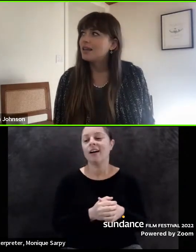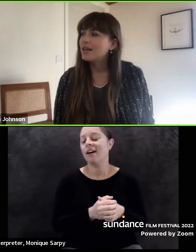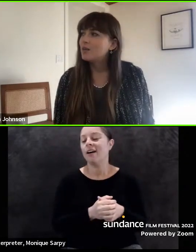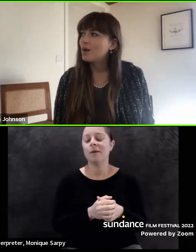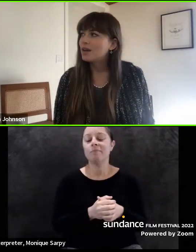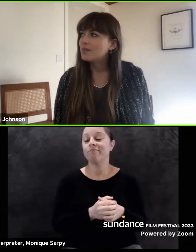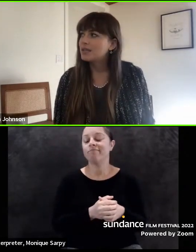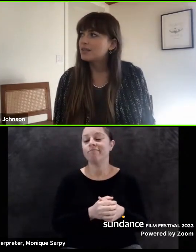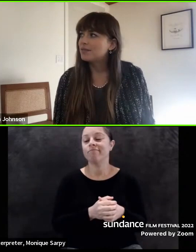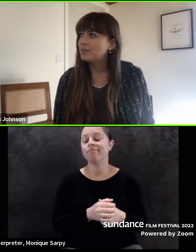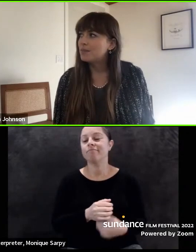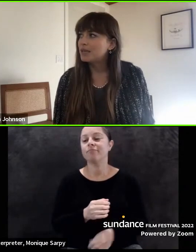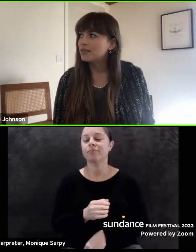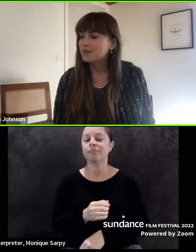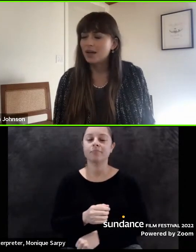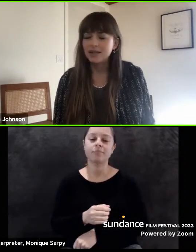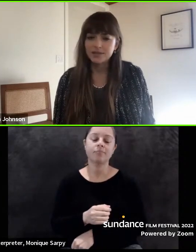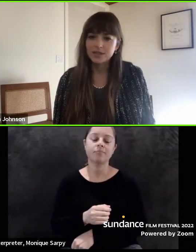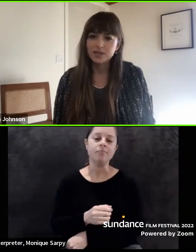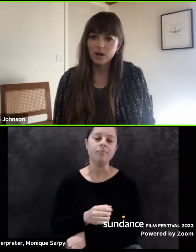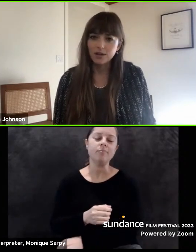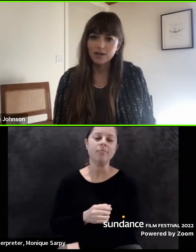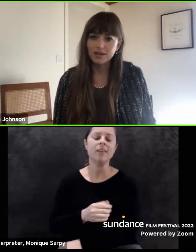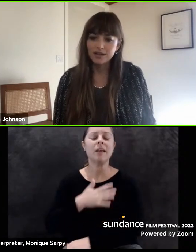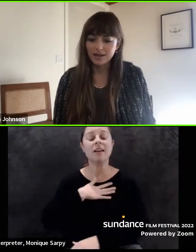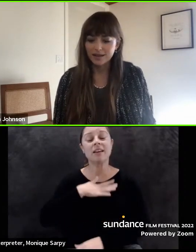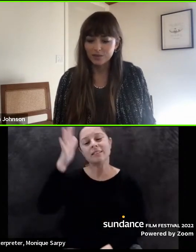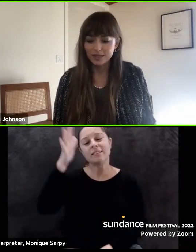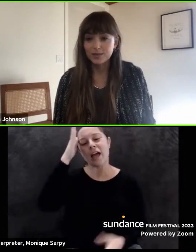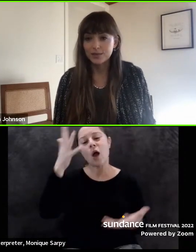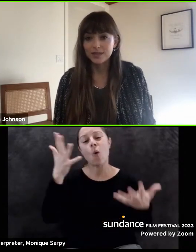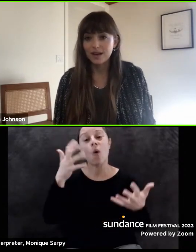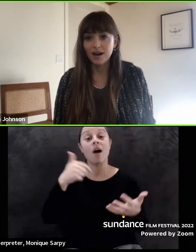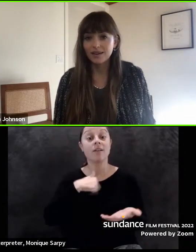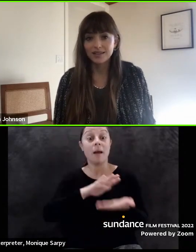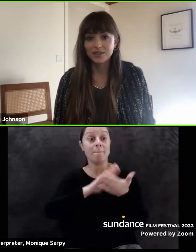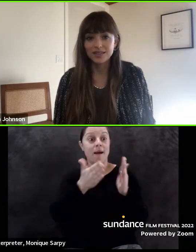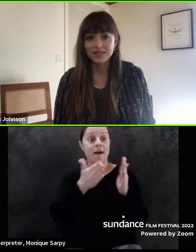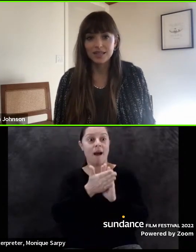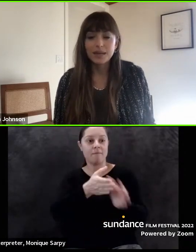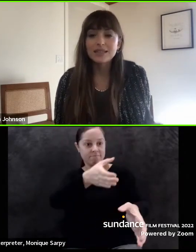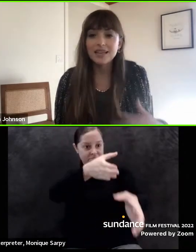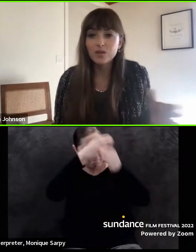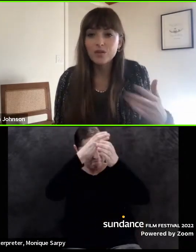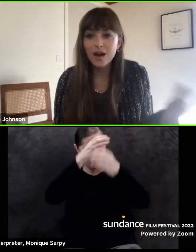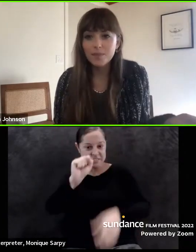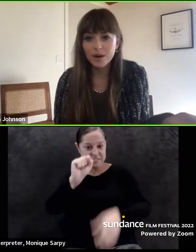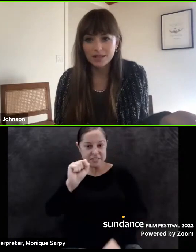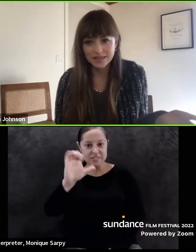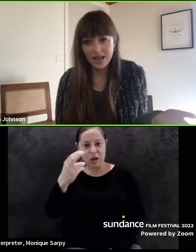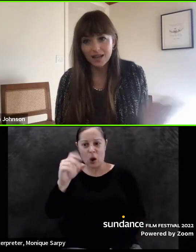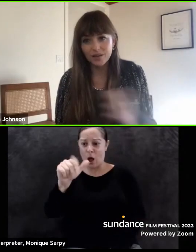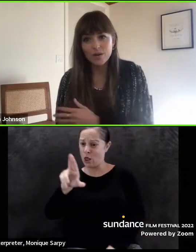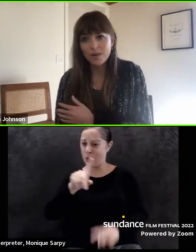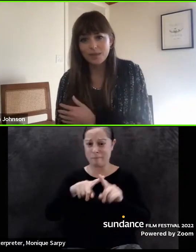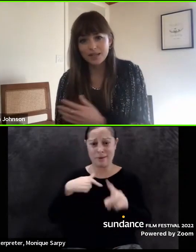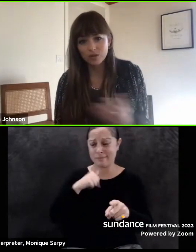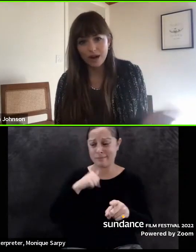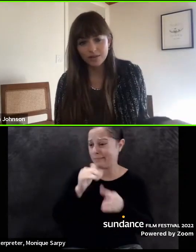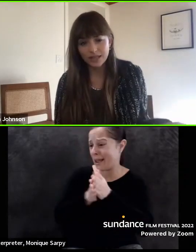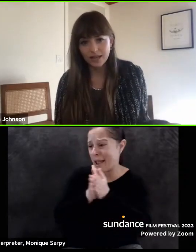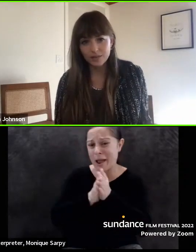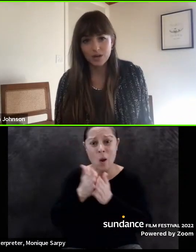I think he wanted me to be some kind of a scholar, and I really was not interested because I grew up on set. I grew